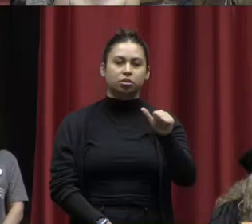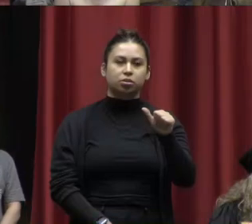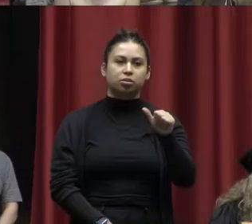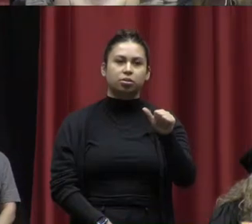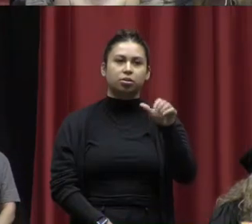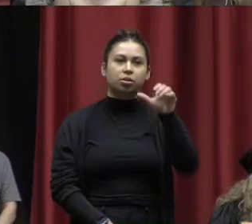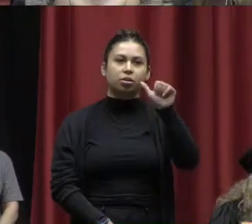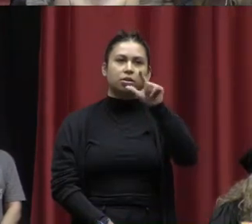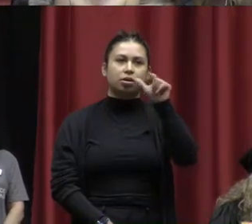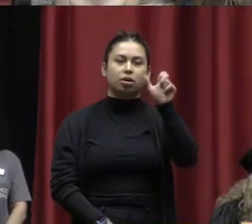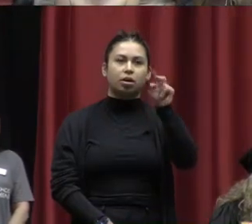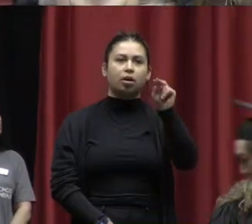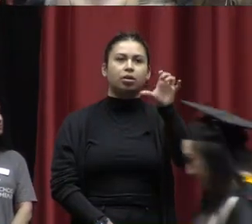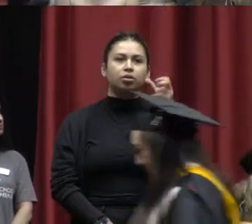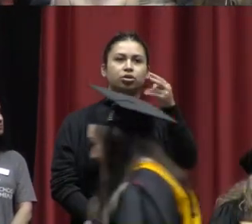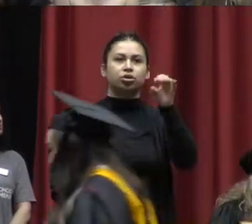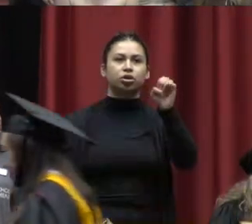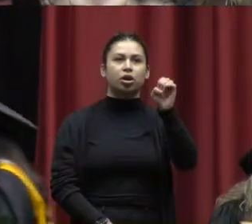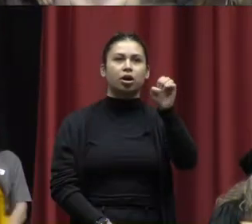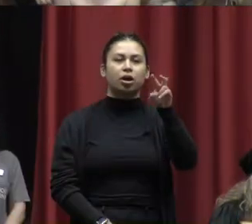Alan Chavez.